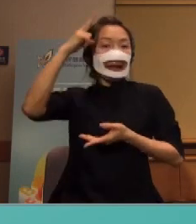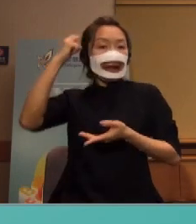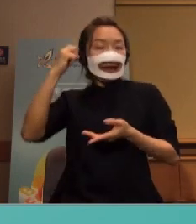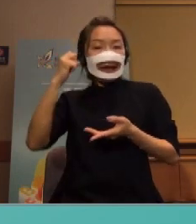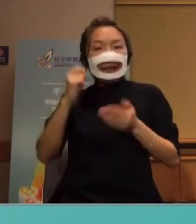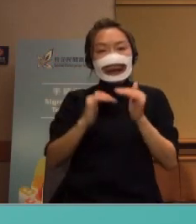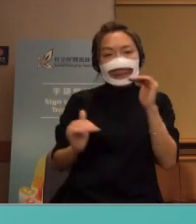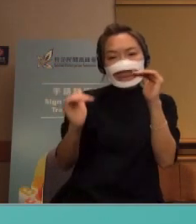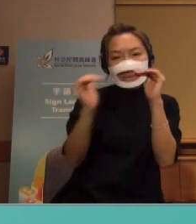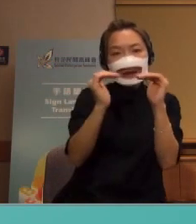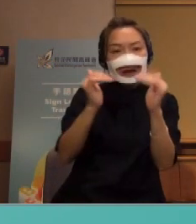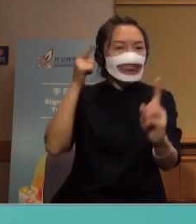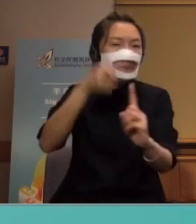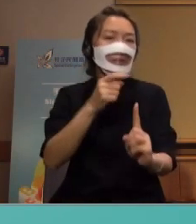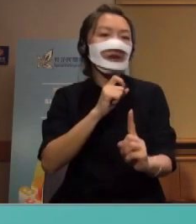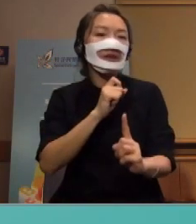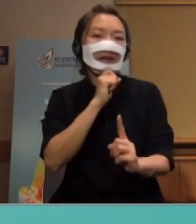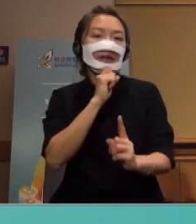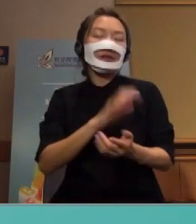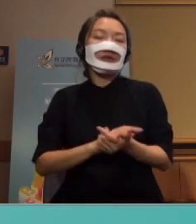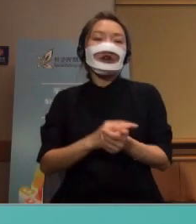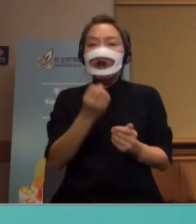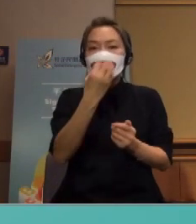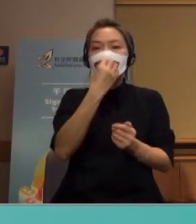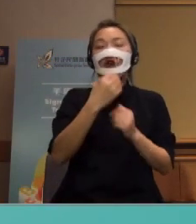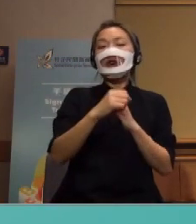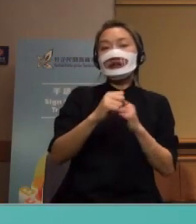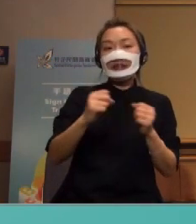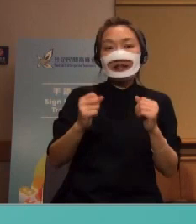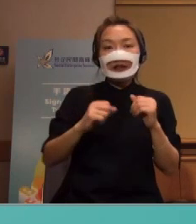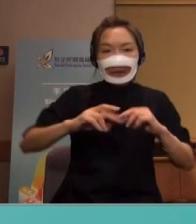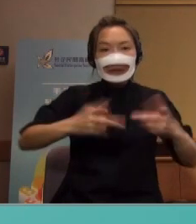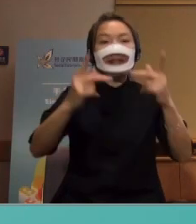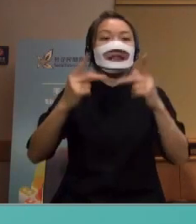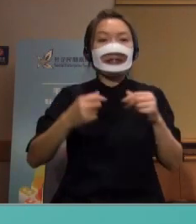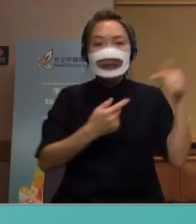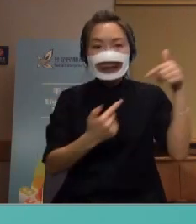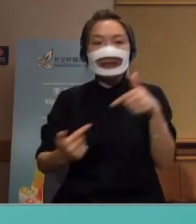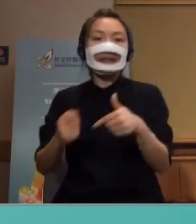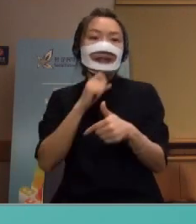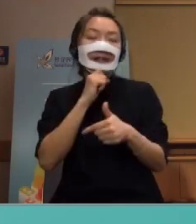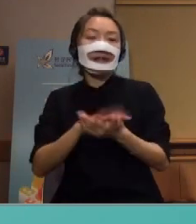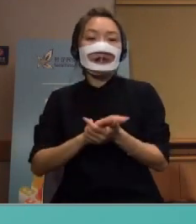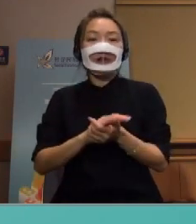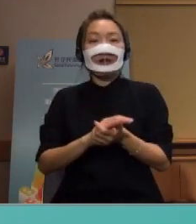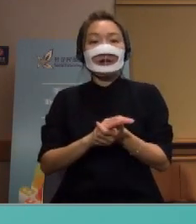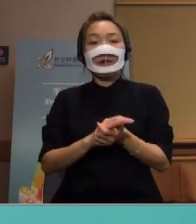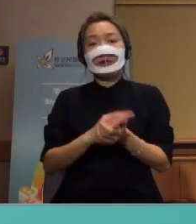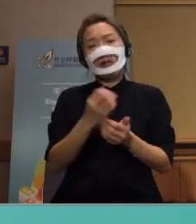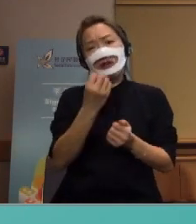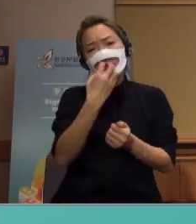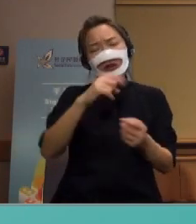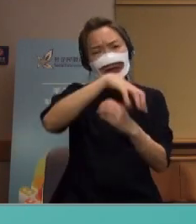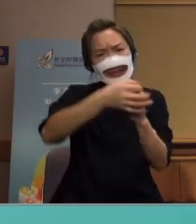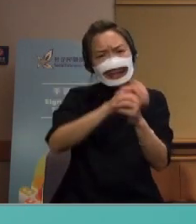well. So how do we sort of see our position in this world? There is a very small group of people around the